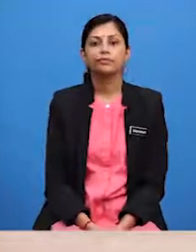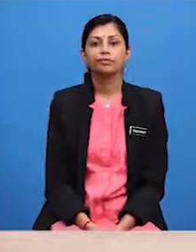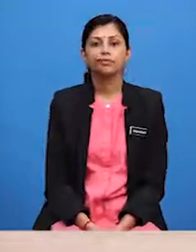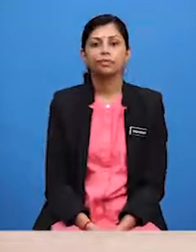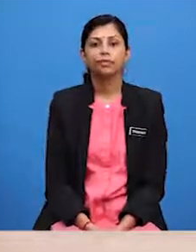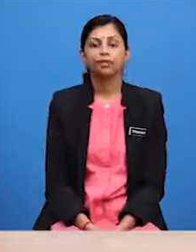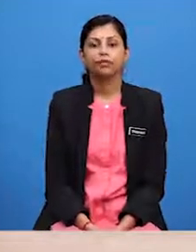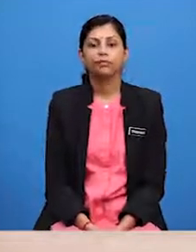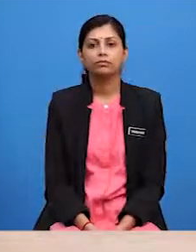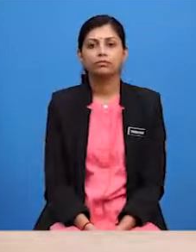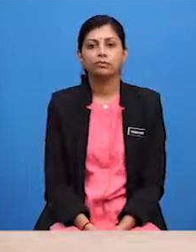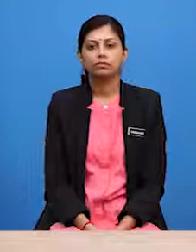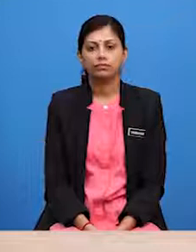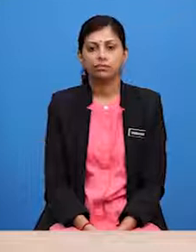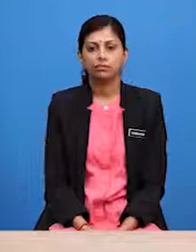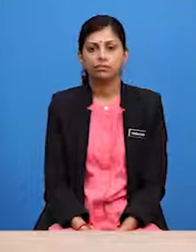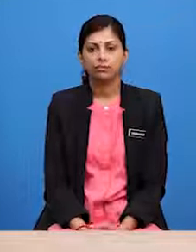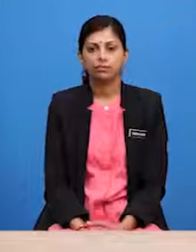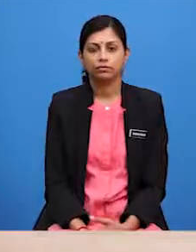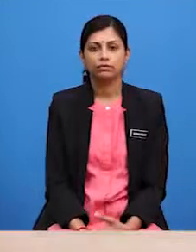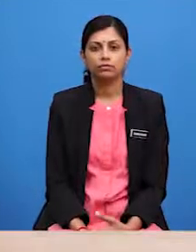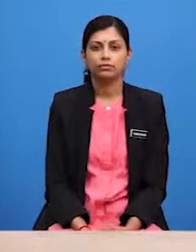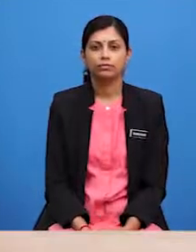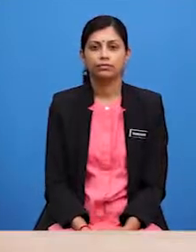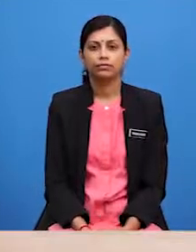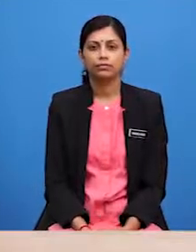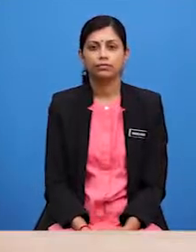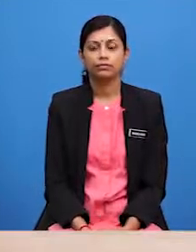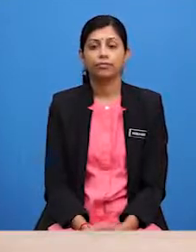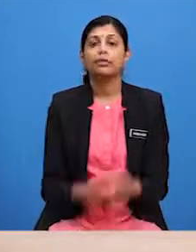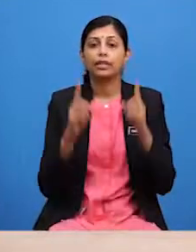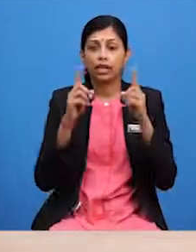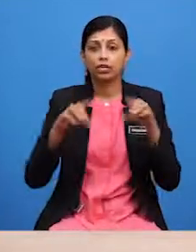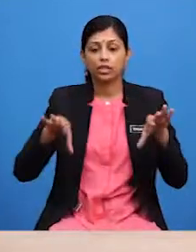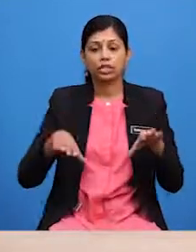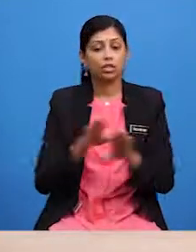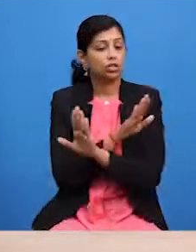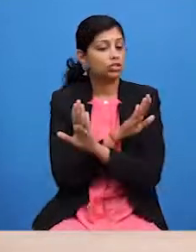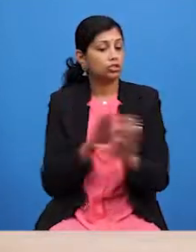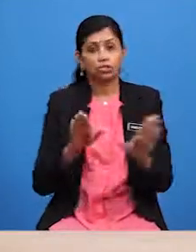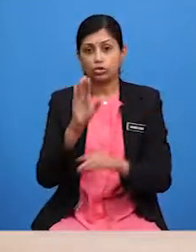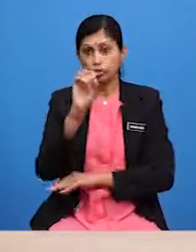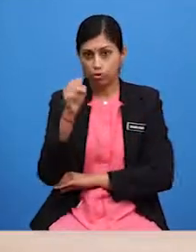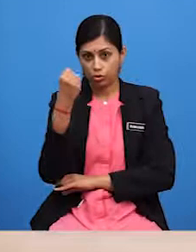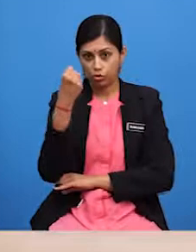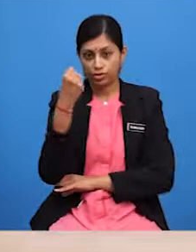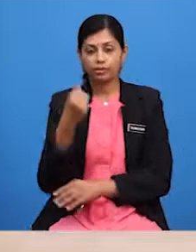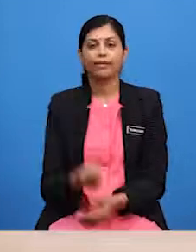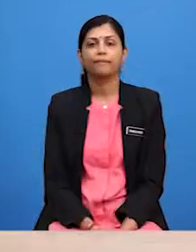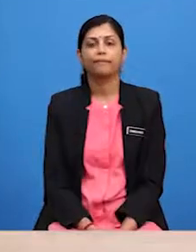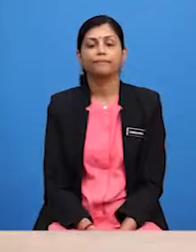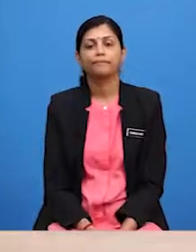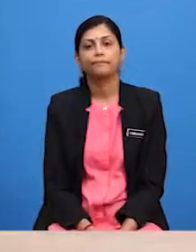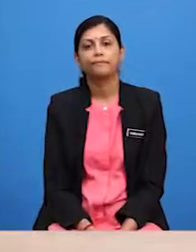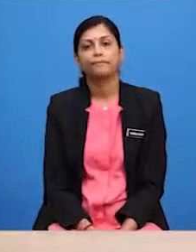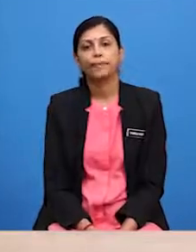and when you expect to arrive. Here are things that you should not do when visiting a